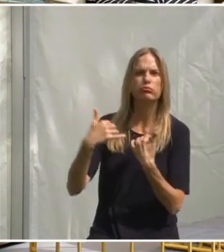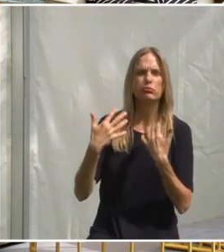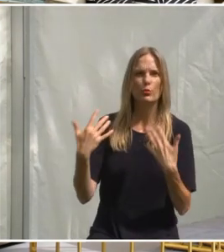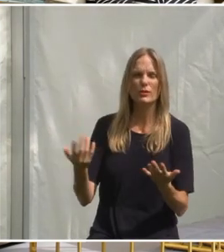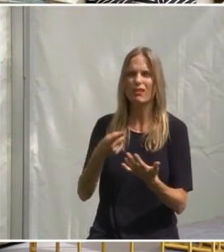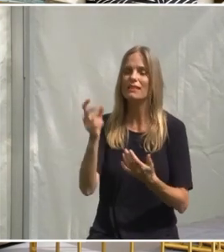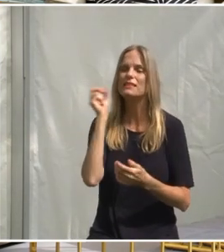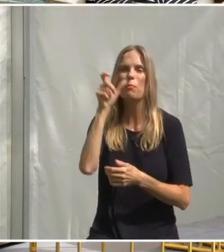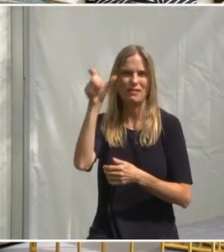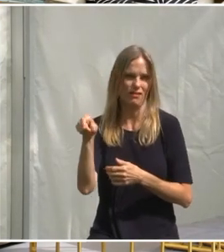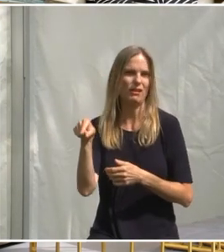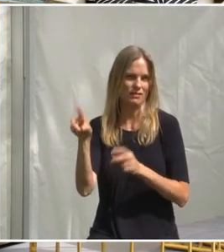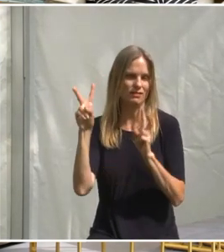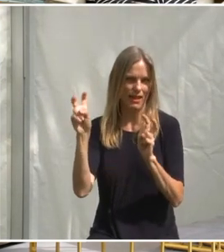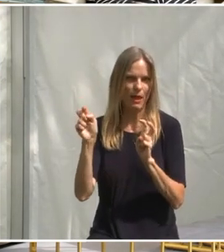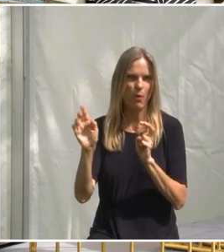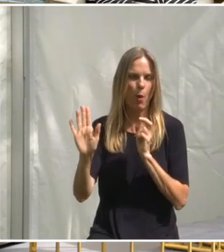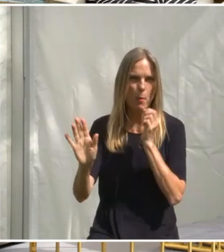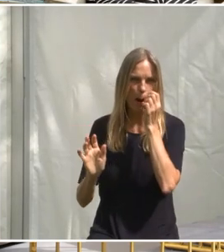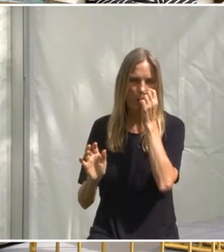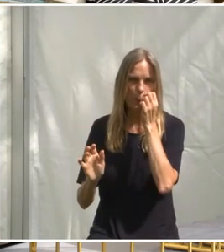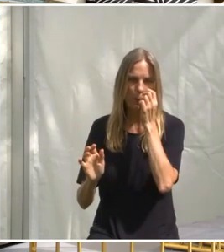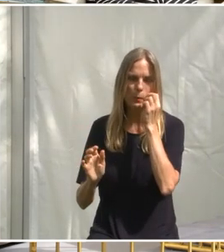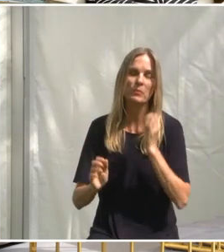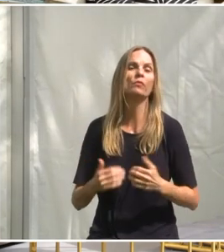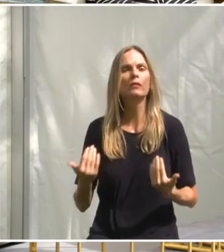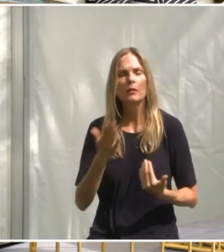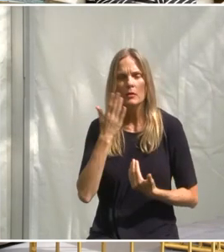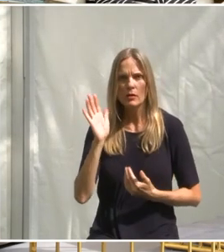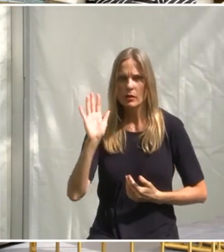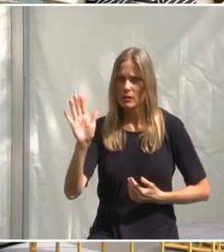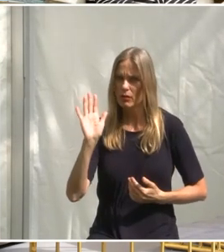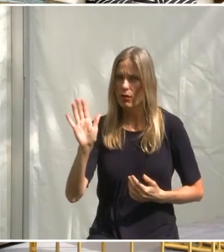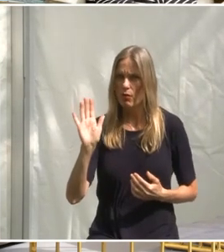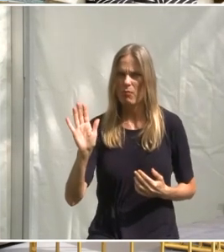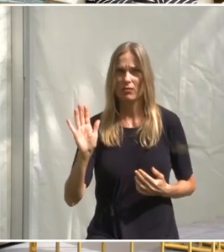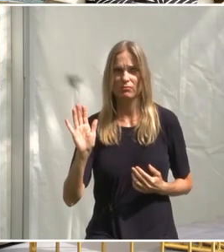now also in the OECD. So what are your kind of